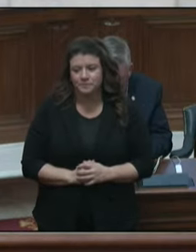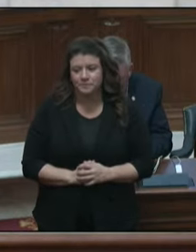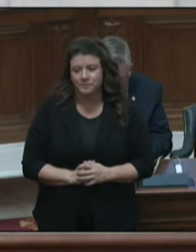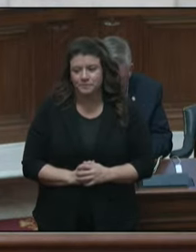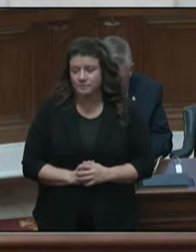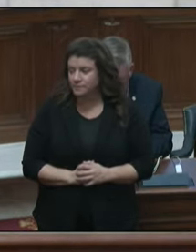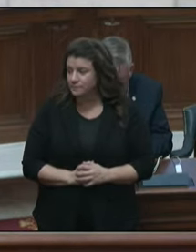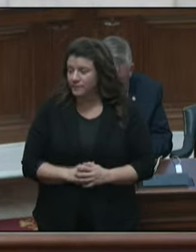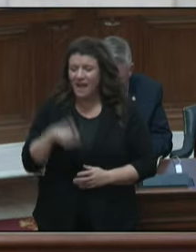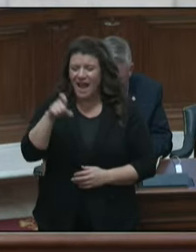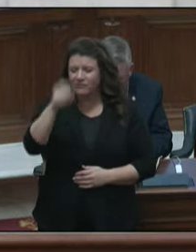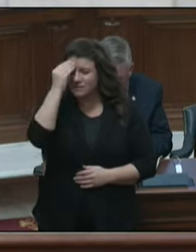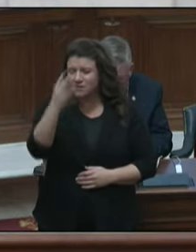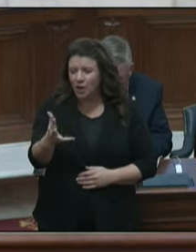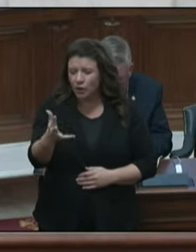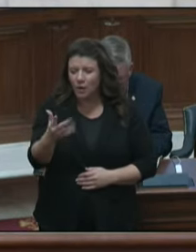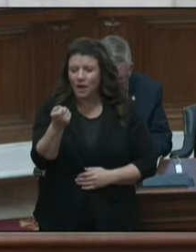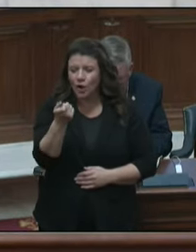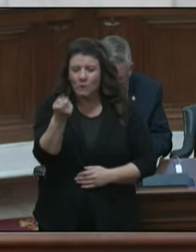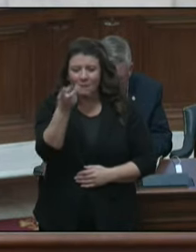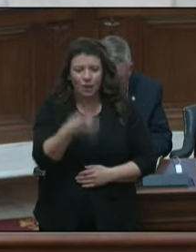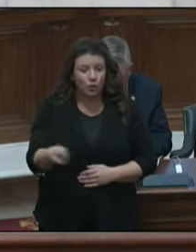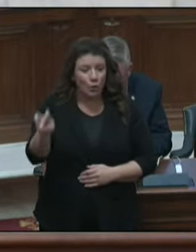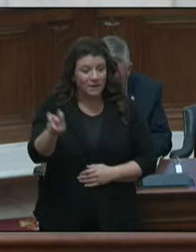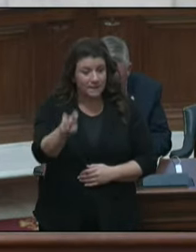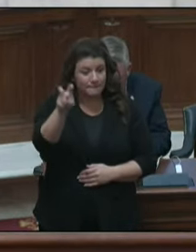I got to talk to you just a second about tourism.